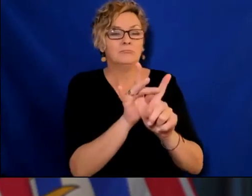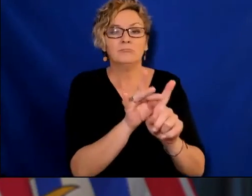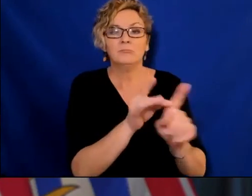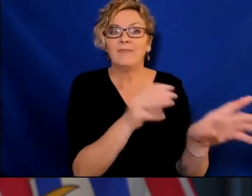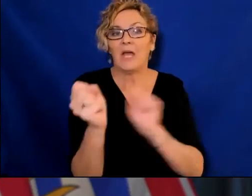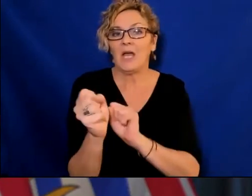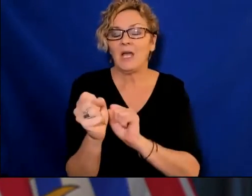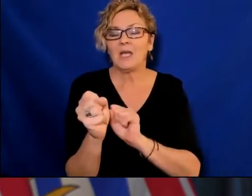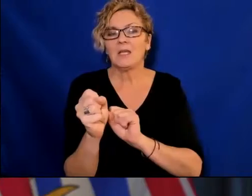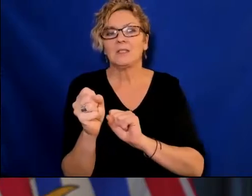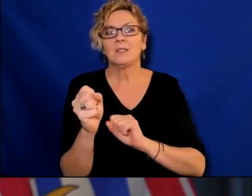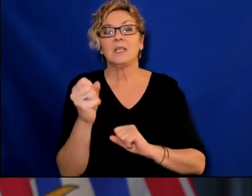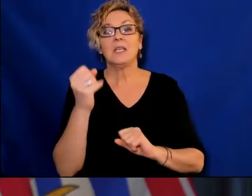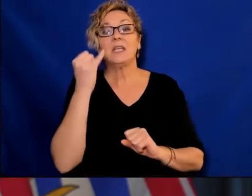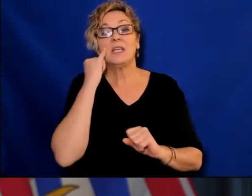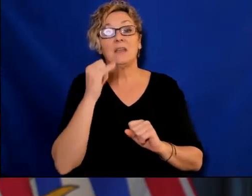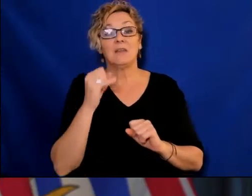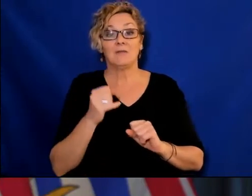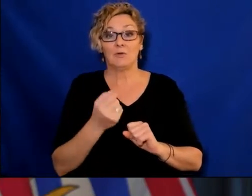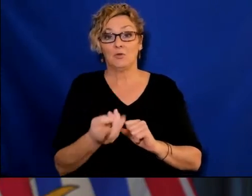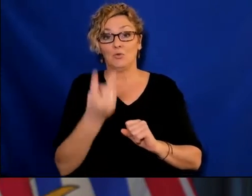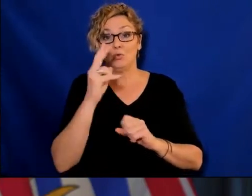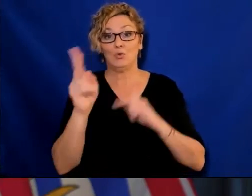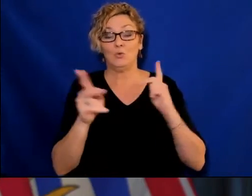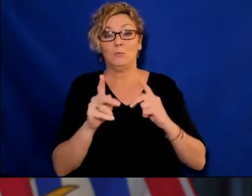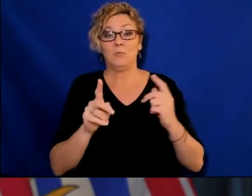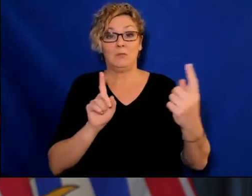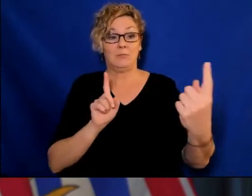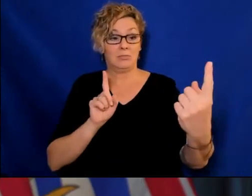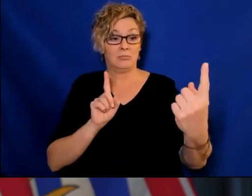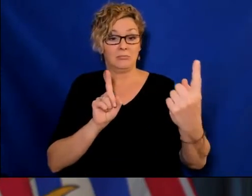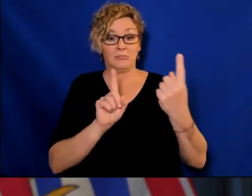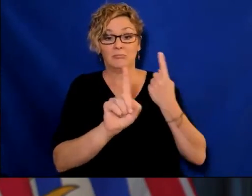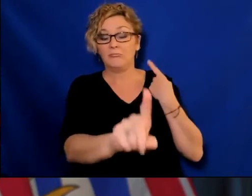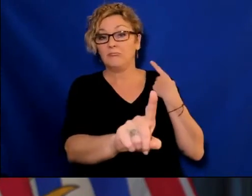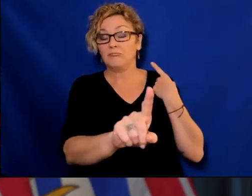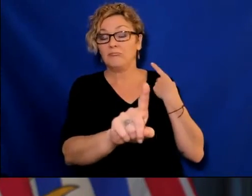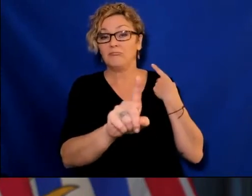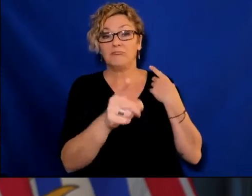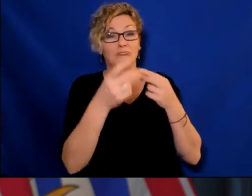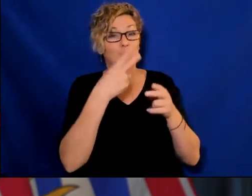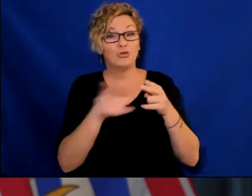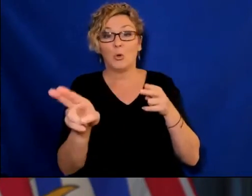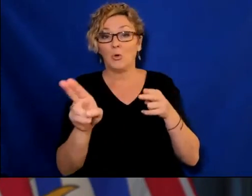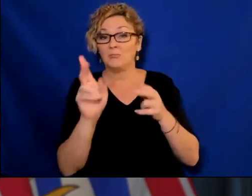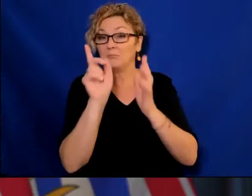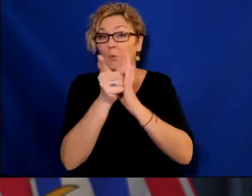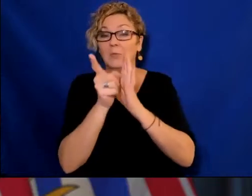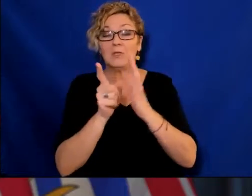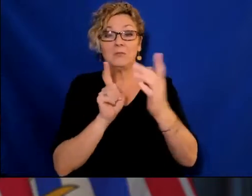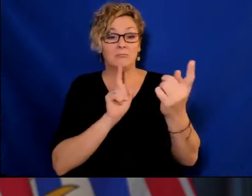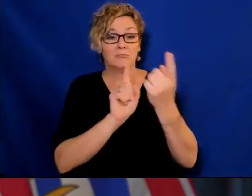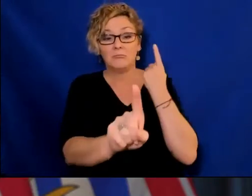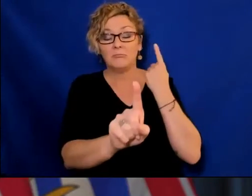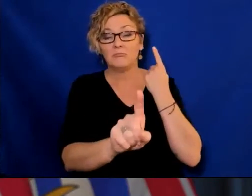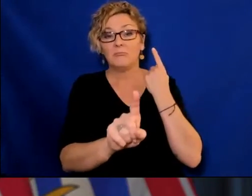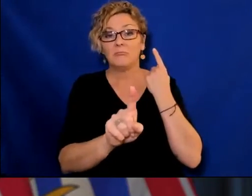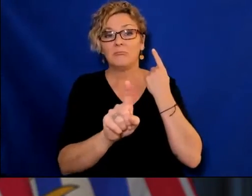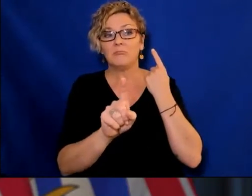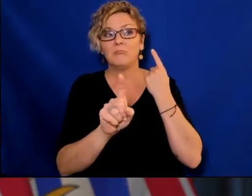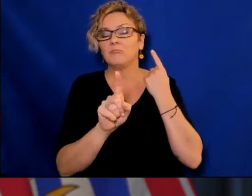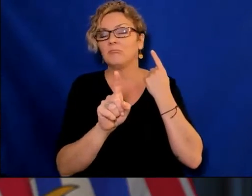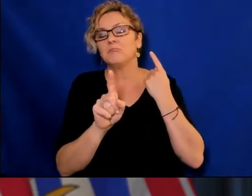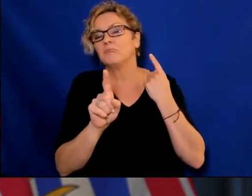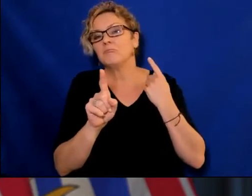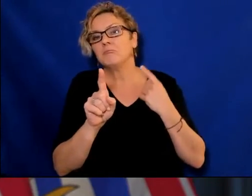risky situations in terms of the virus being transmitted to each other. So no, there's not a reason necessarily